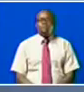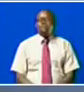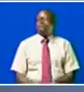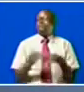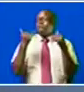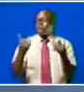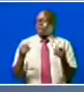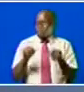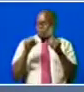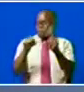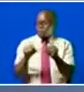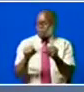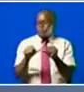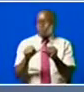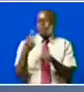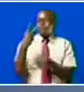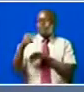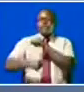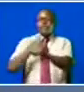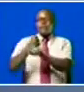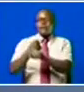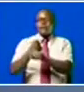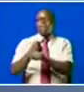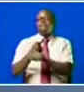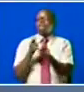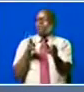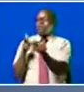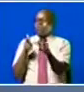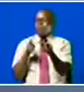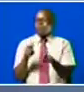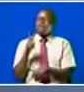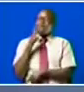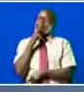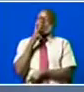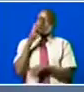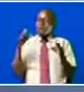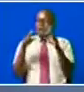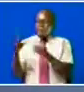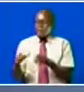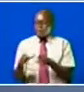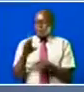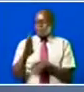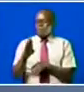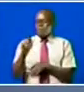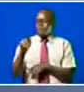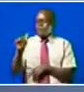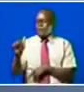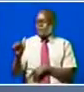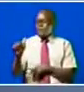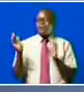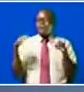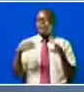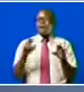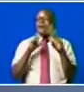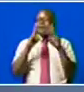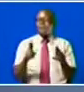right now in a continued two-year string of woes for tobacco company, British American Tobacco. The company